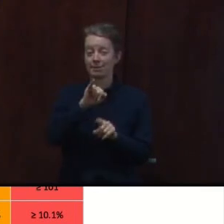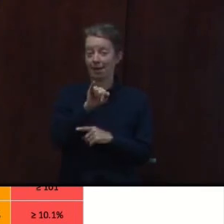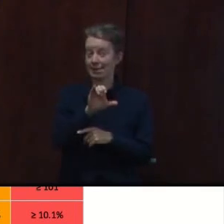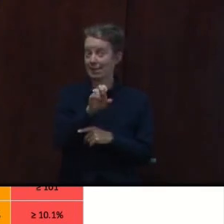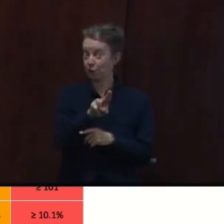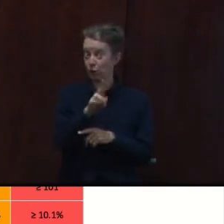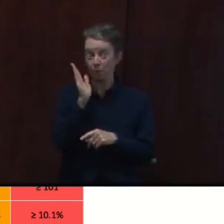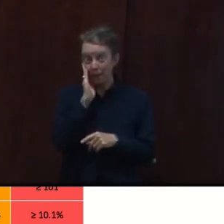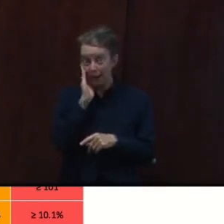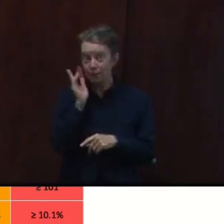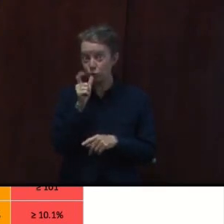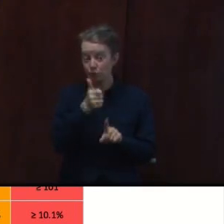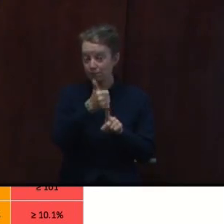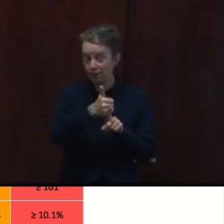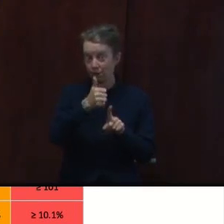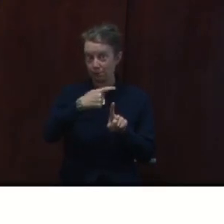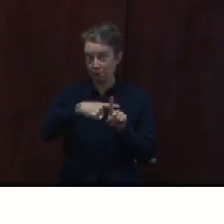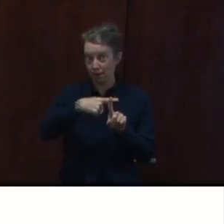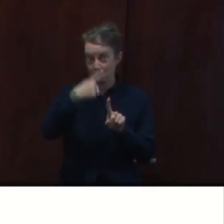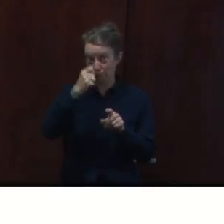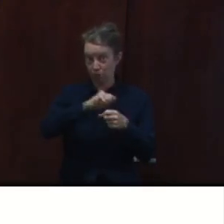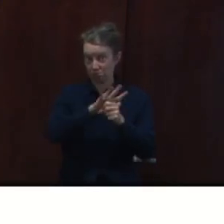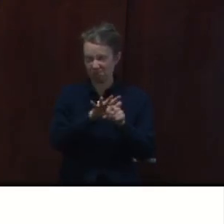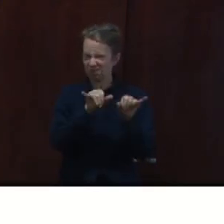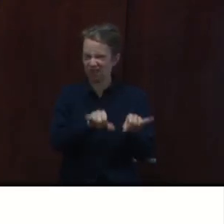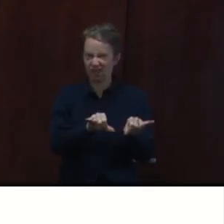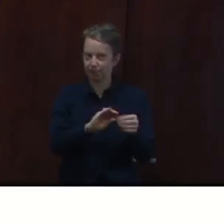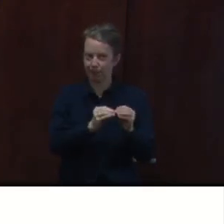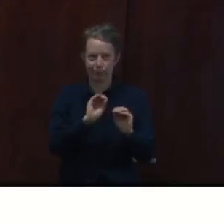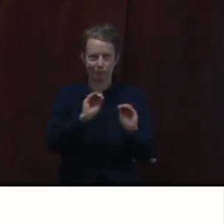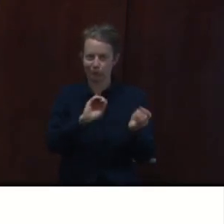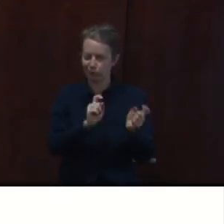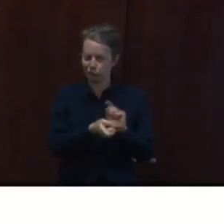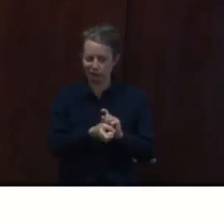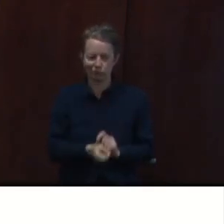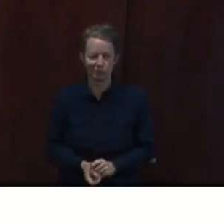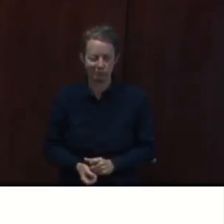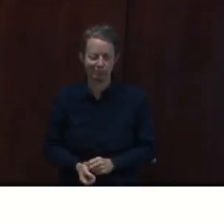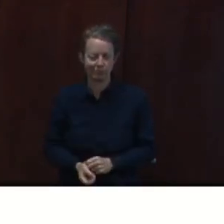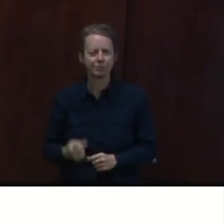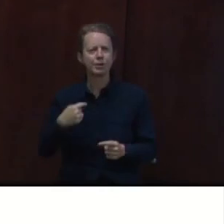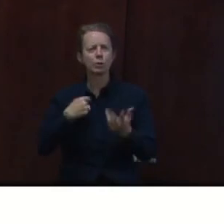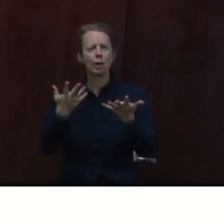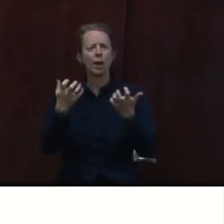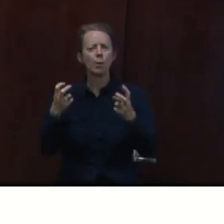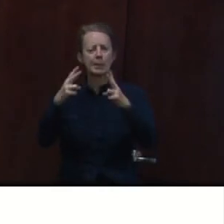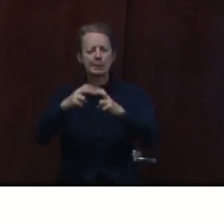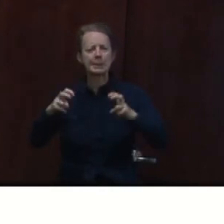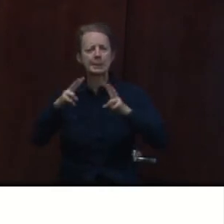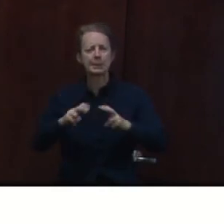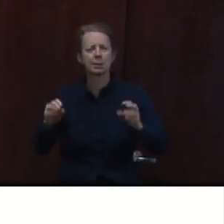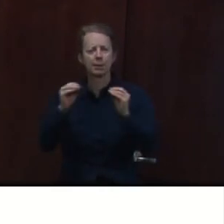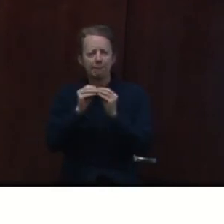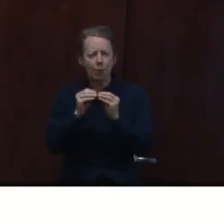by COVID-19. I did want to take a bit of a deeper dive into the indicators,